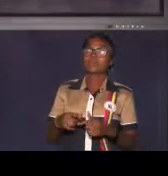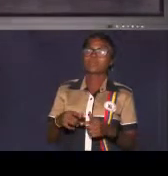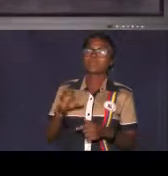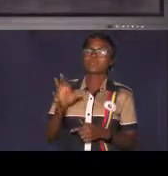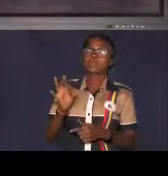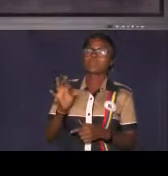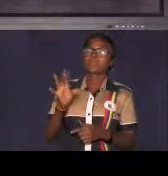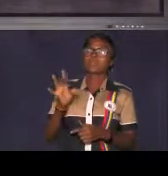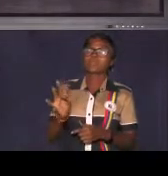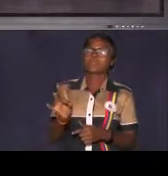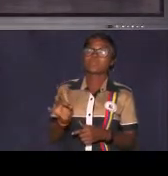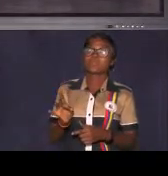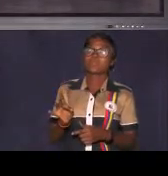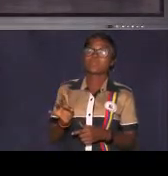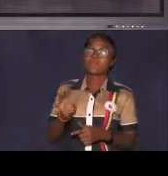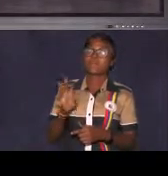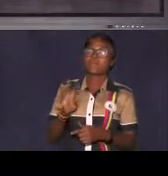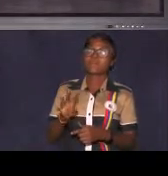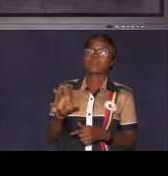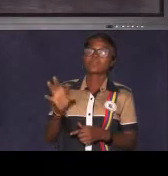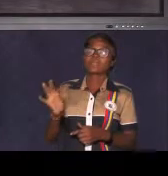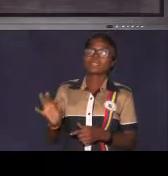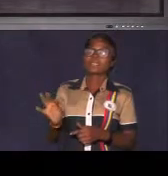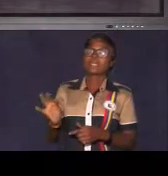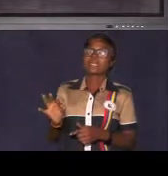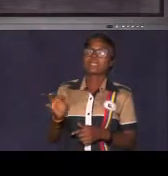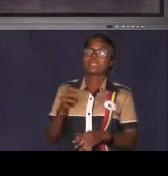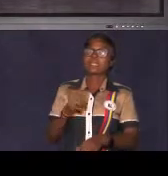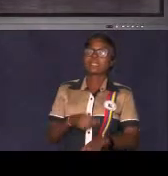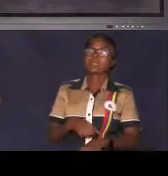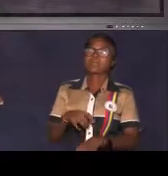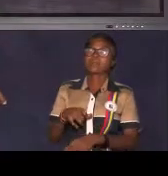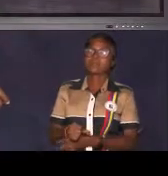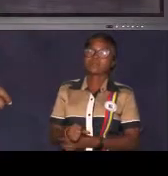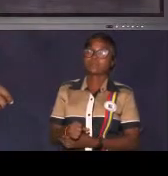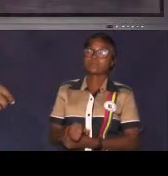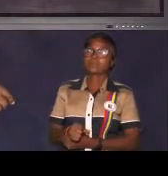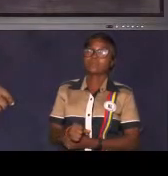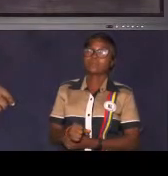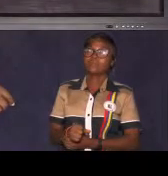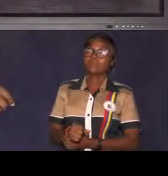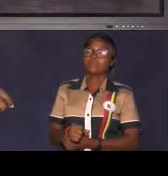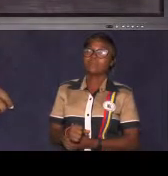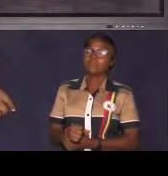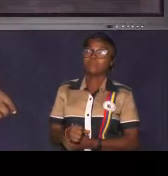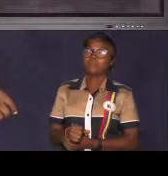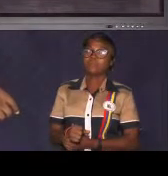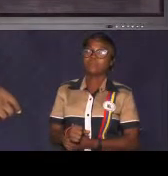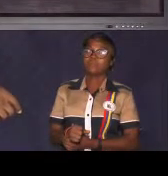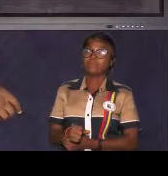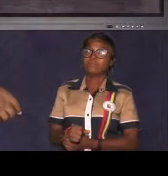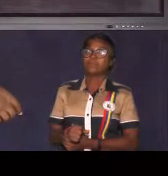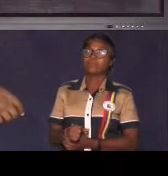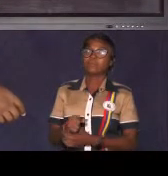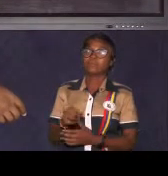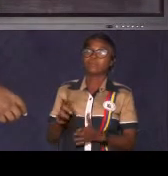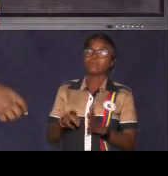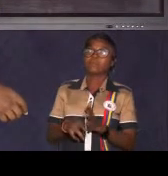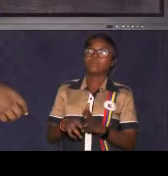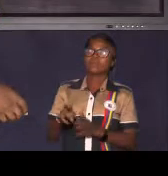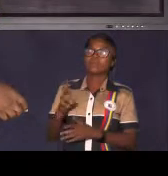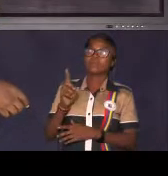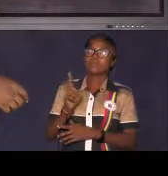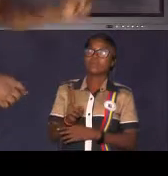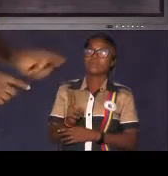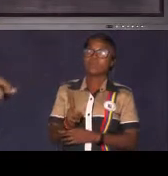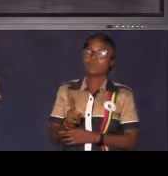divide. 2 goes in 98 49 times, because 2 goes in 9 4 times, remaining 1. And if I put